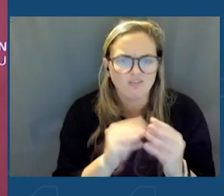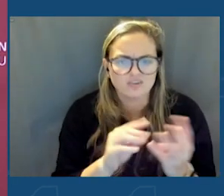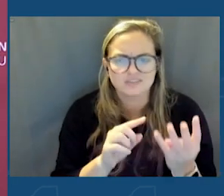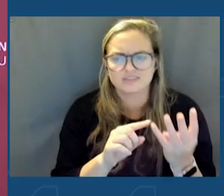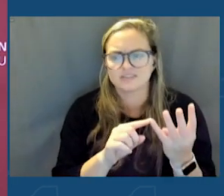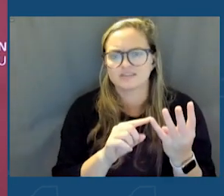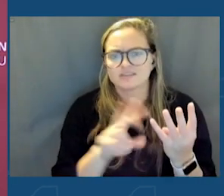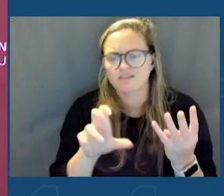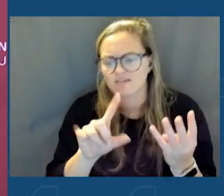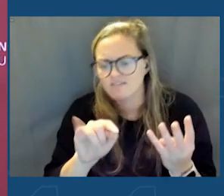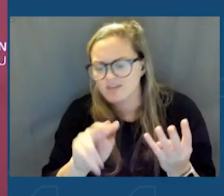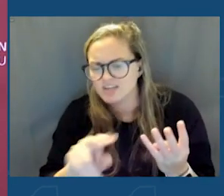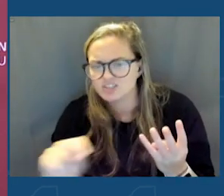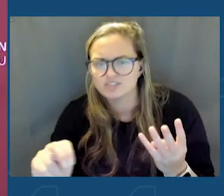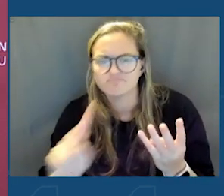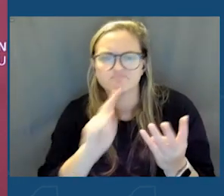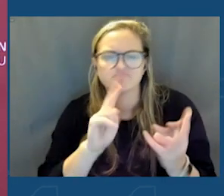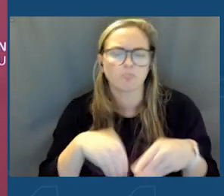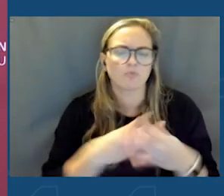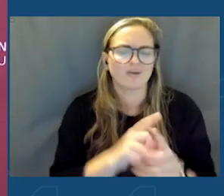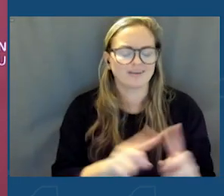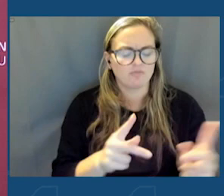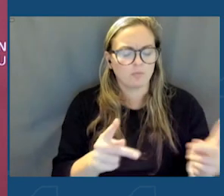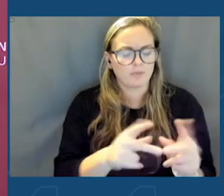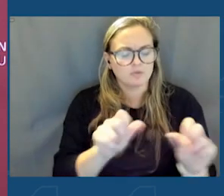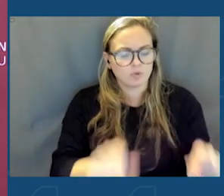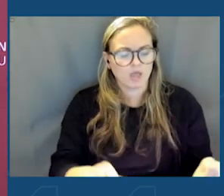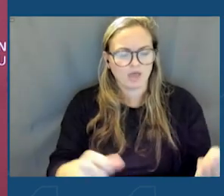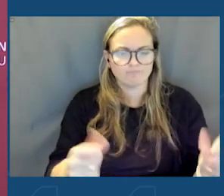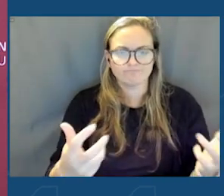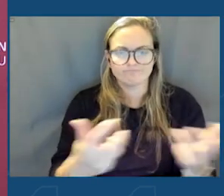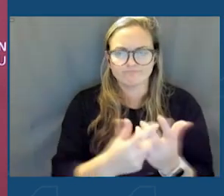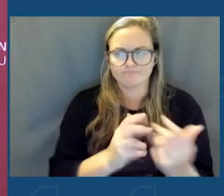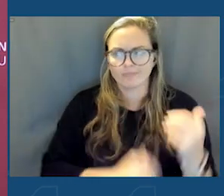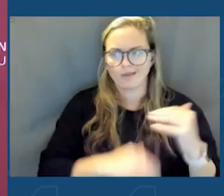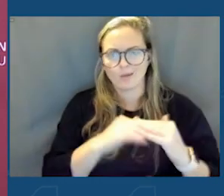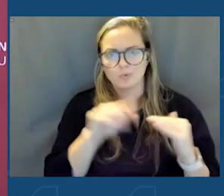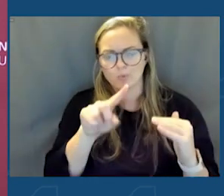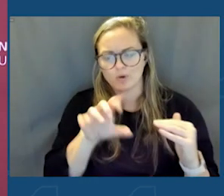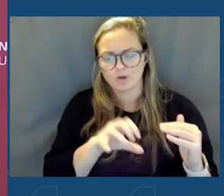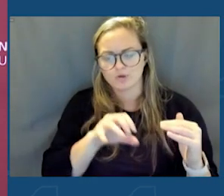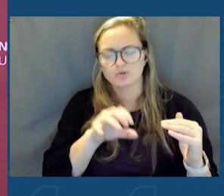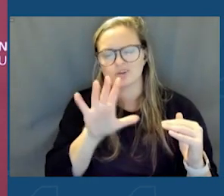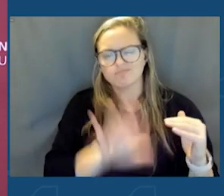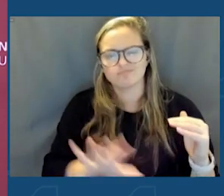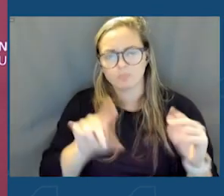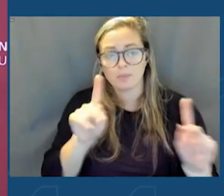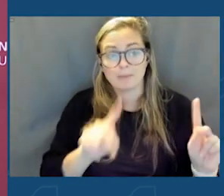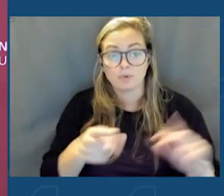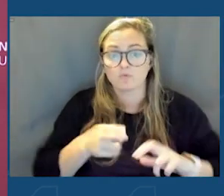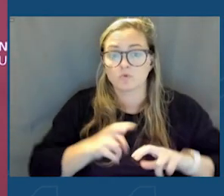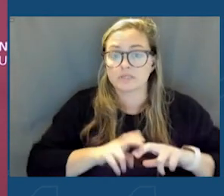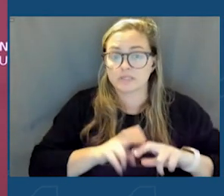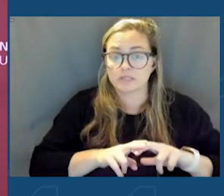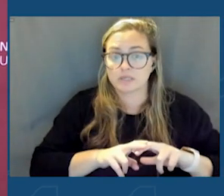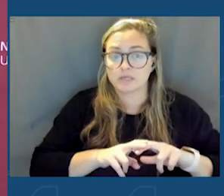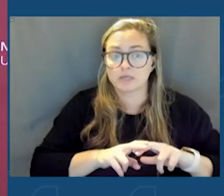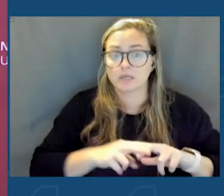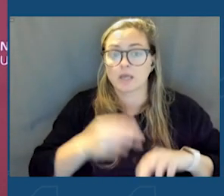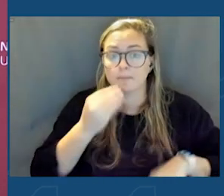provide a place where we can accommodate as many as 100-plus people for seated meal